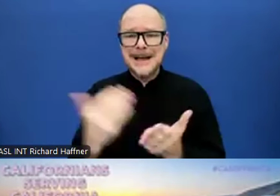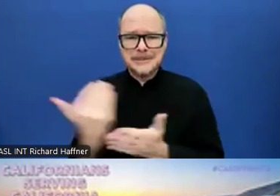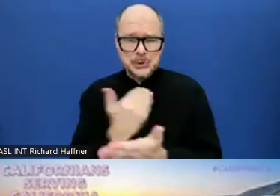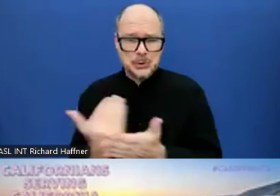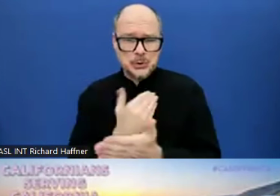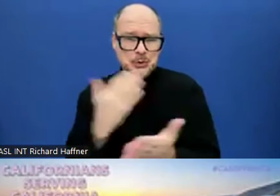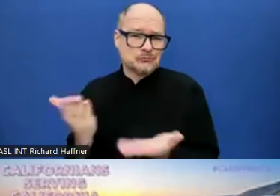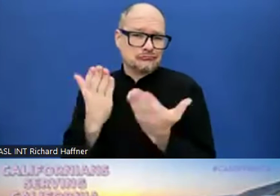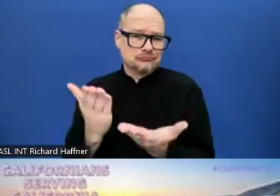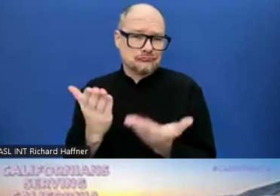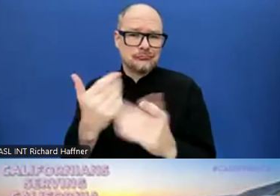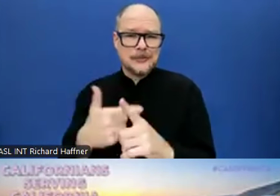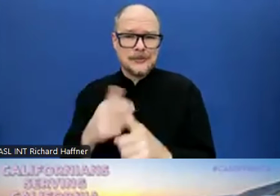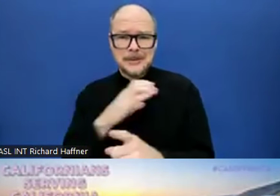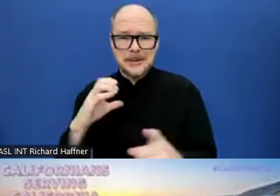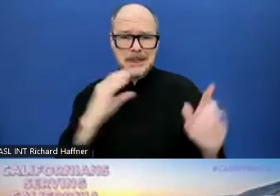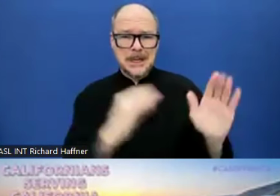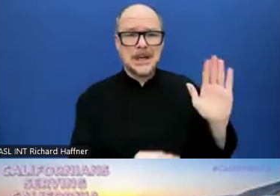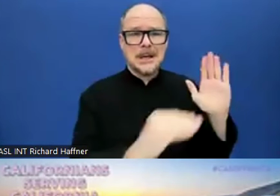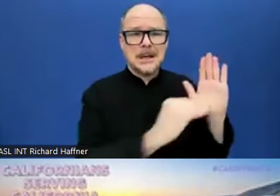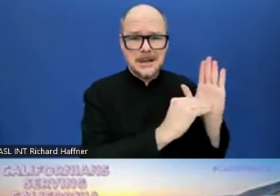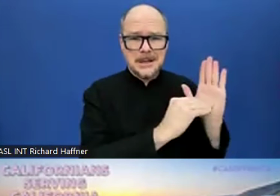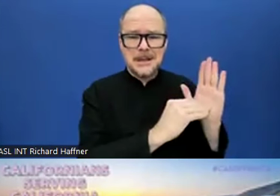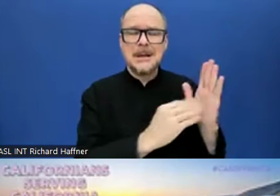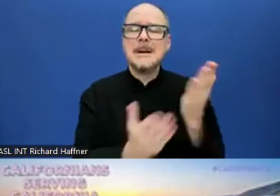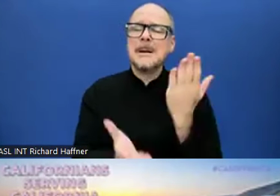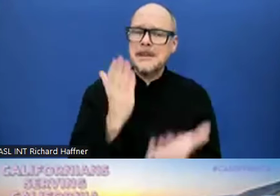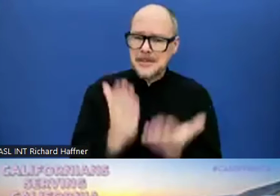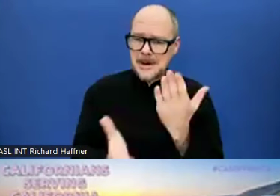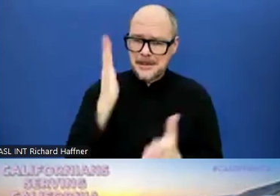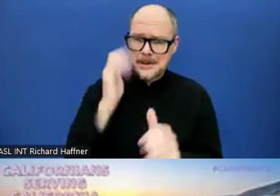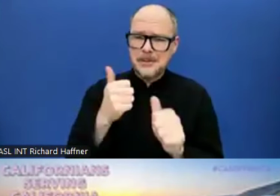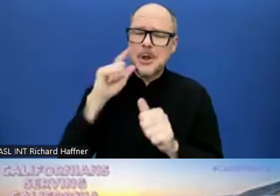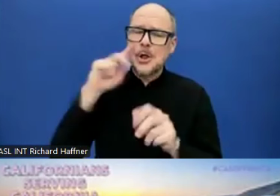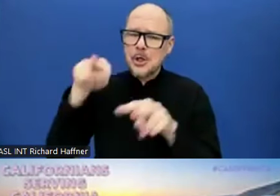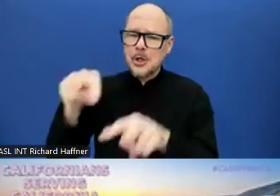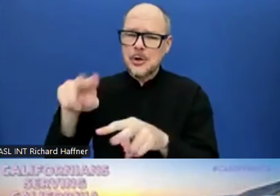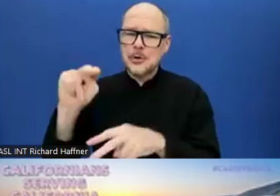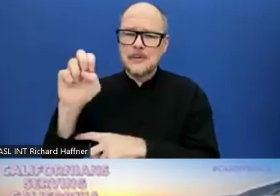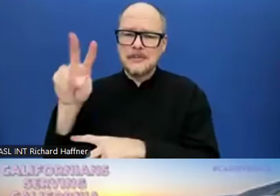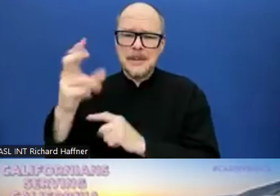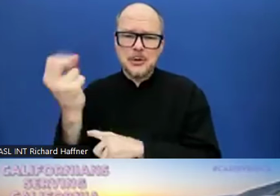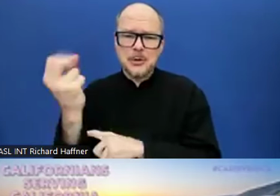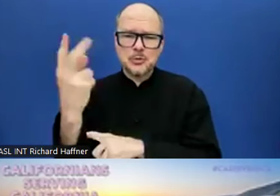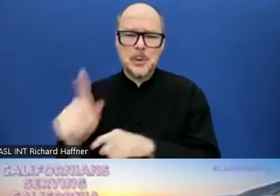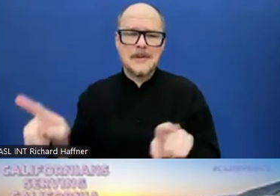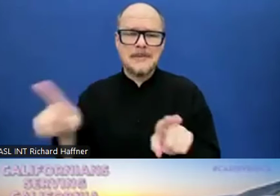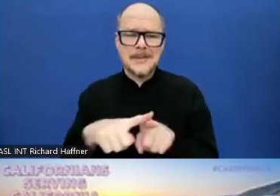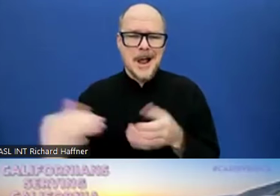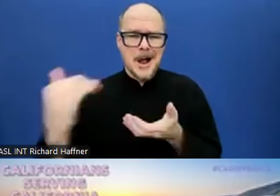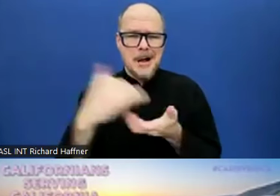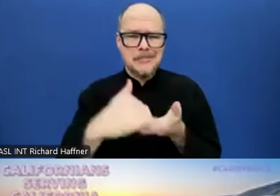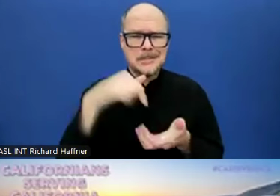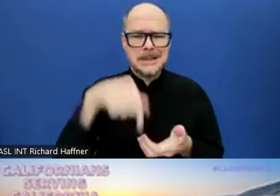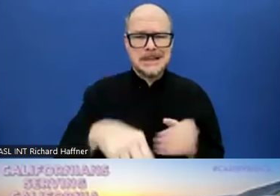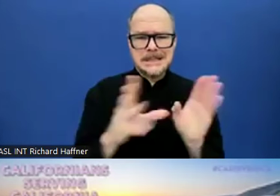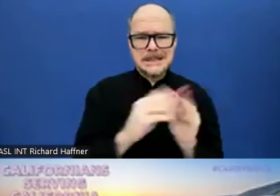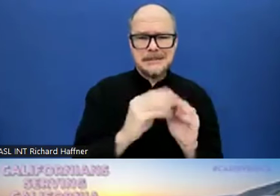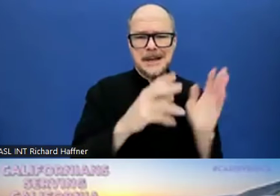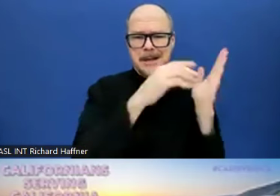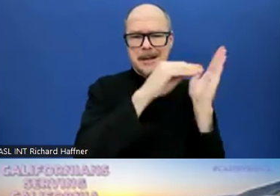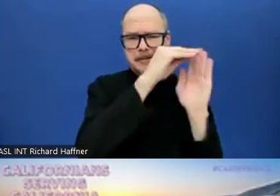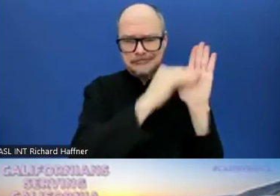advisory committee members, we'll probably treat the November 12th meeting as a continuation of this meeting. So